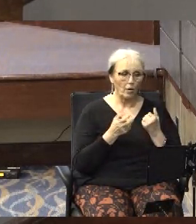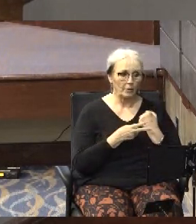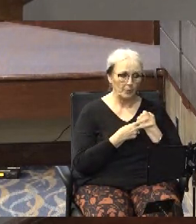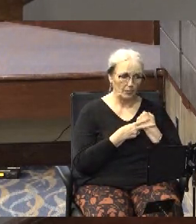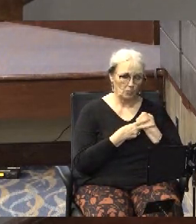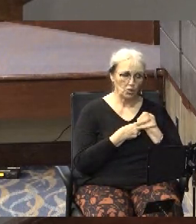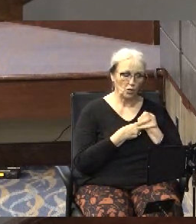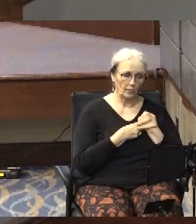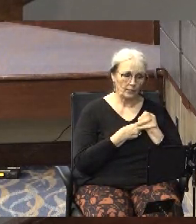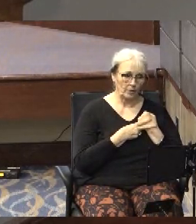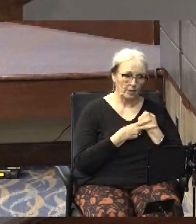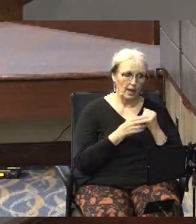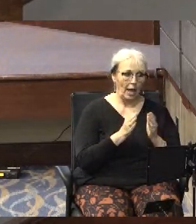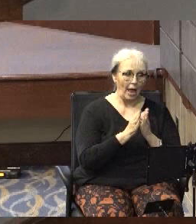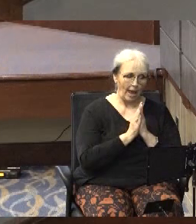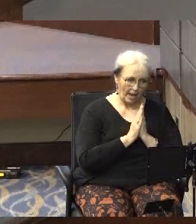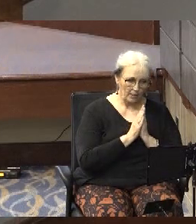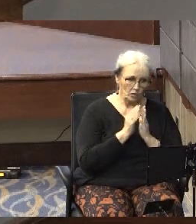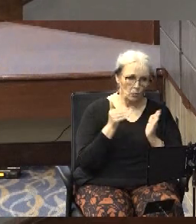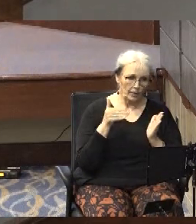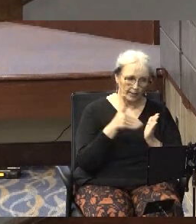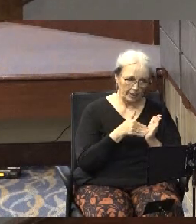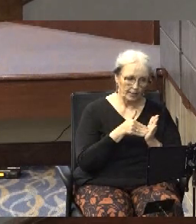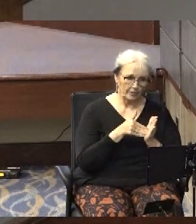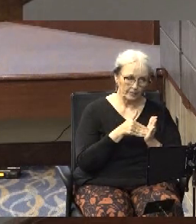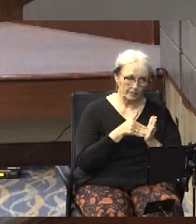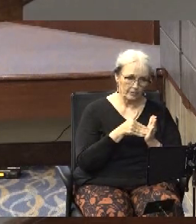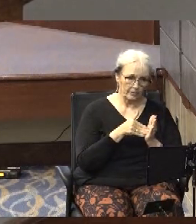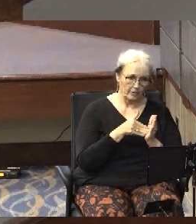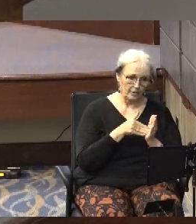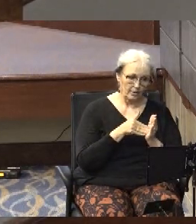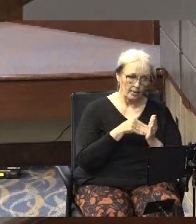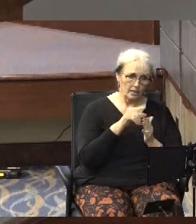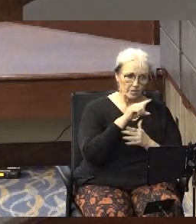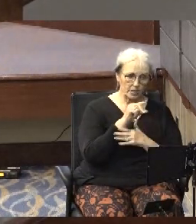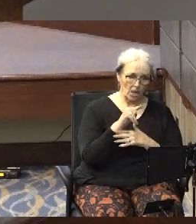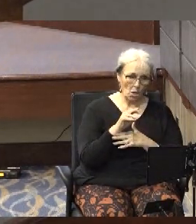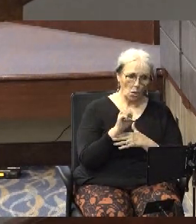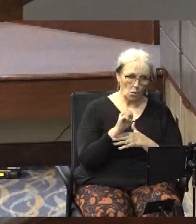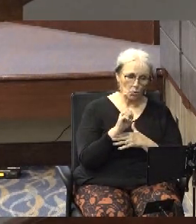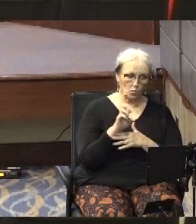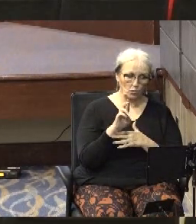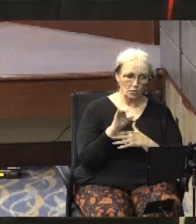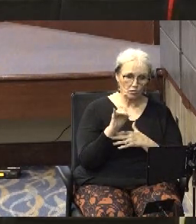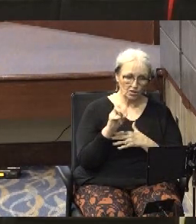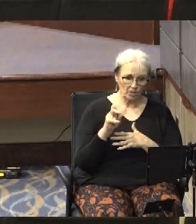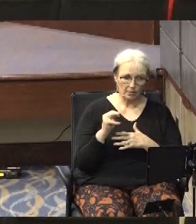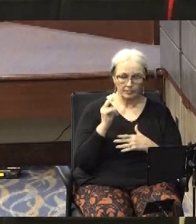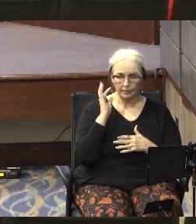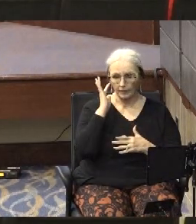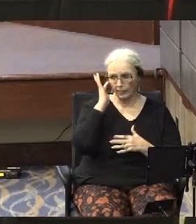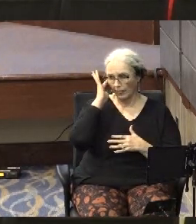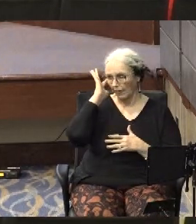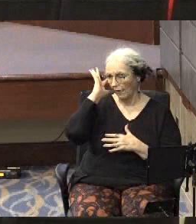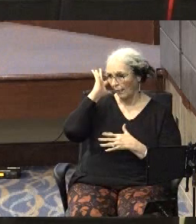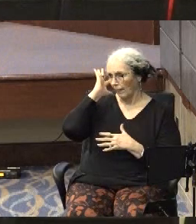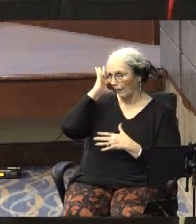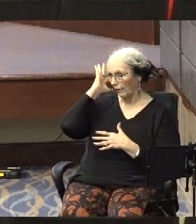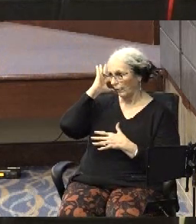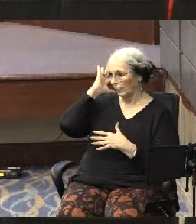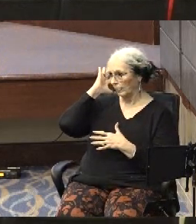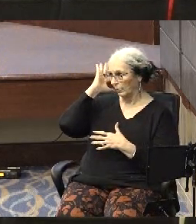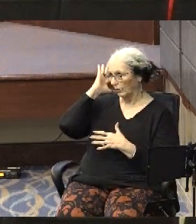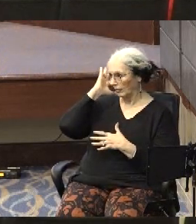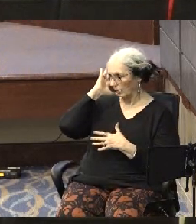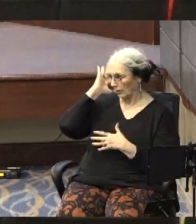preserved. And I would ask that you oppose this zoning restriction. The last card I have